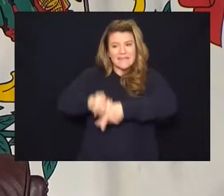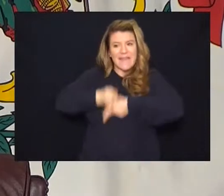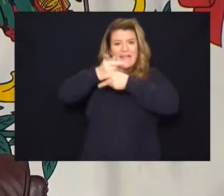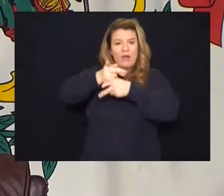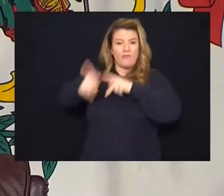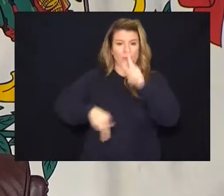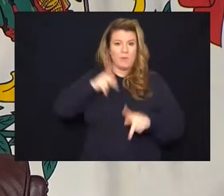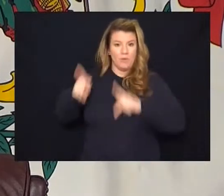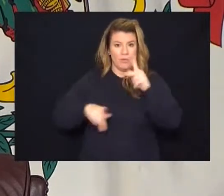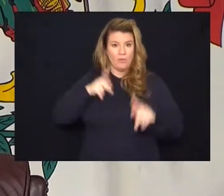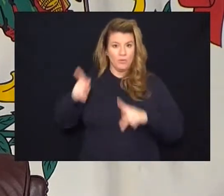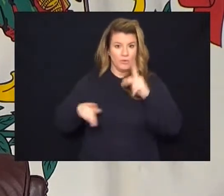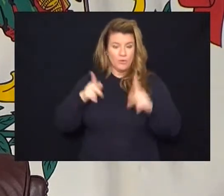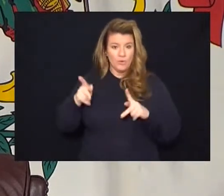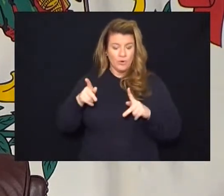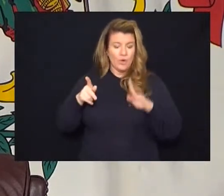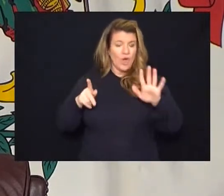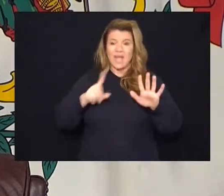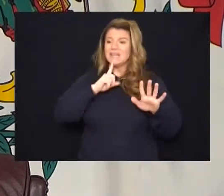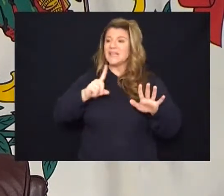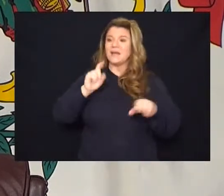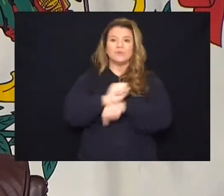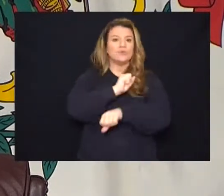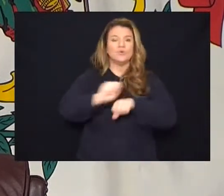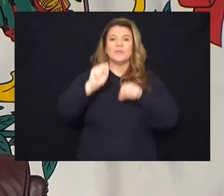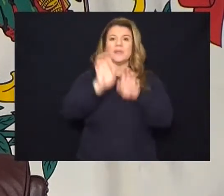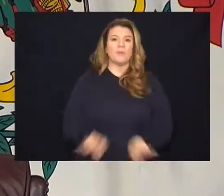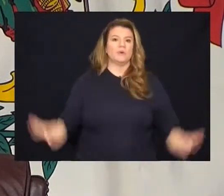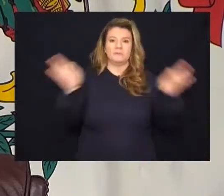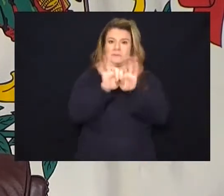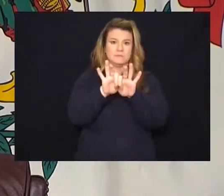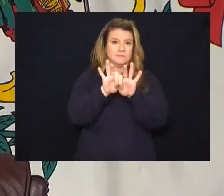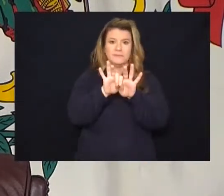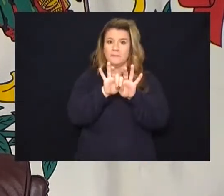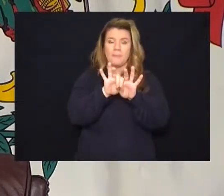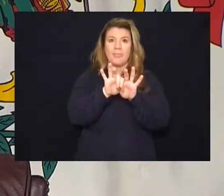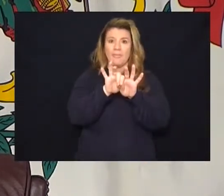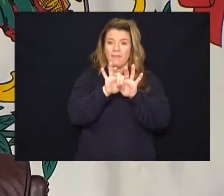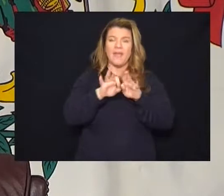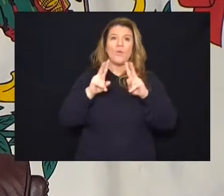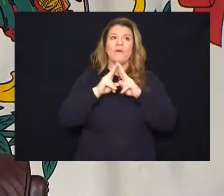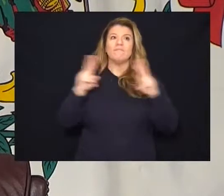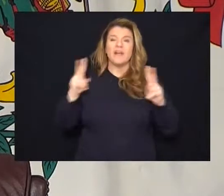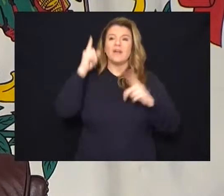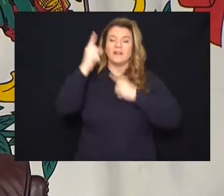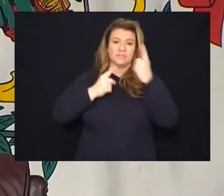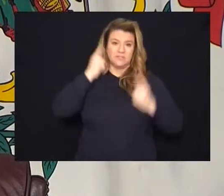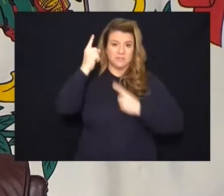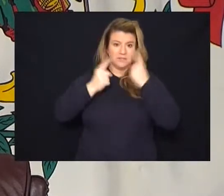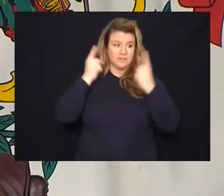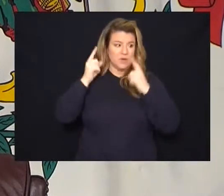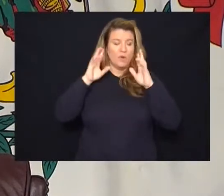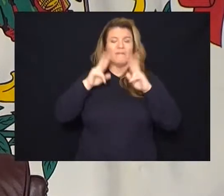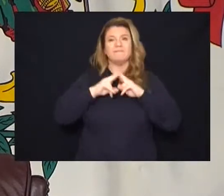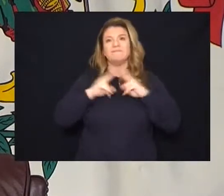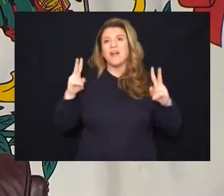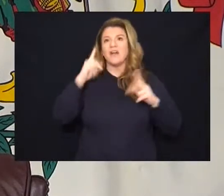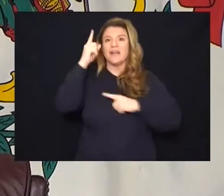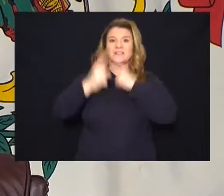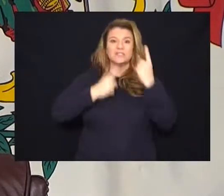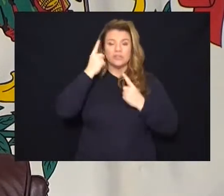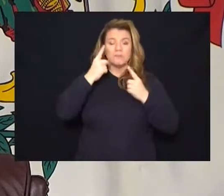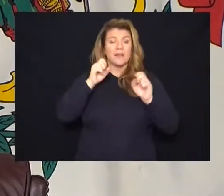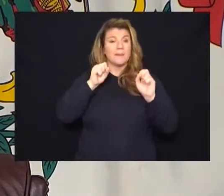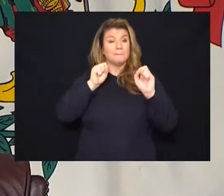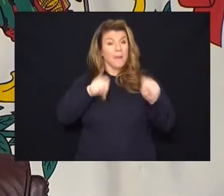people. It is absolutely essential, and we're very concerned, very, very concerned about the